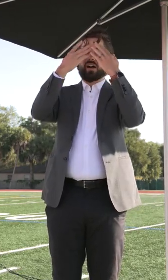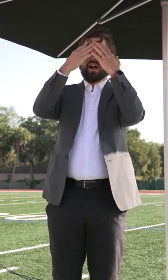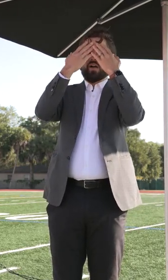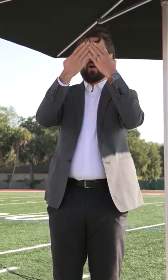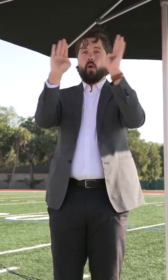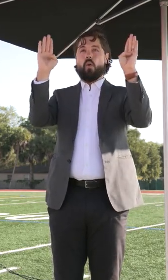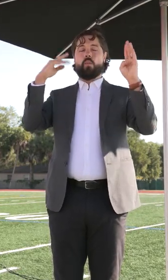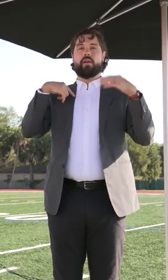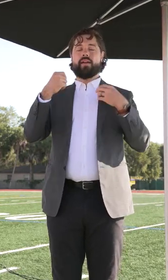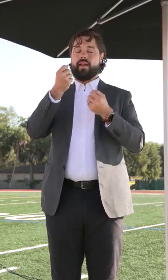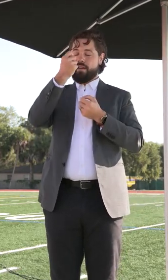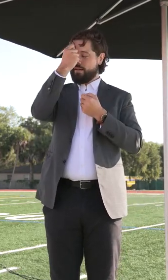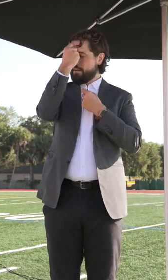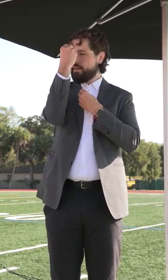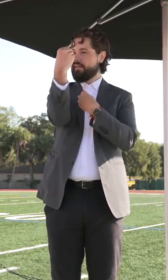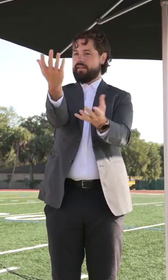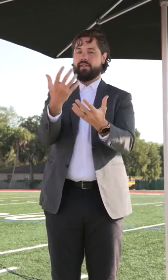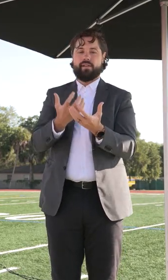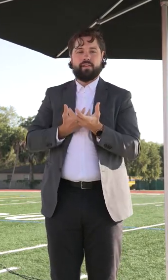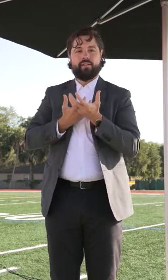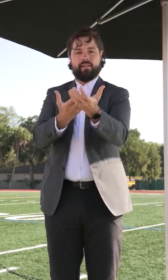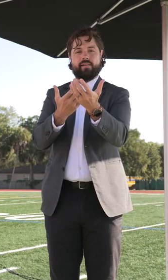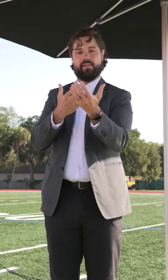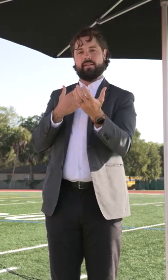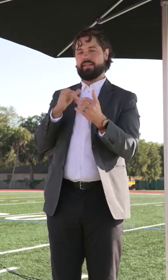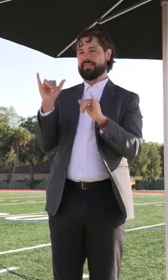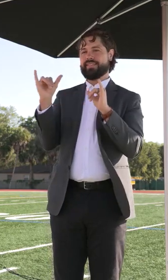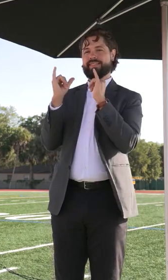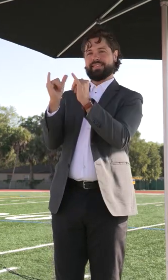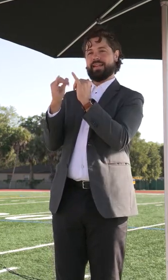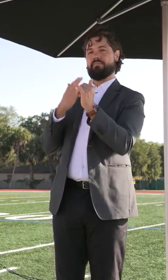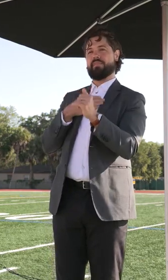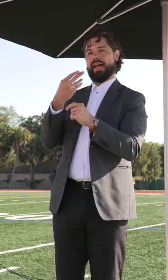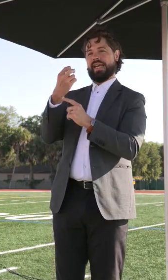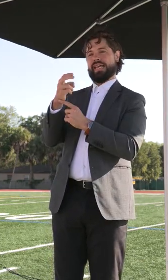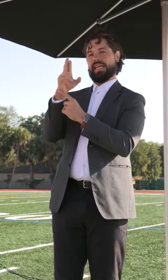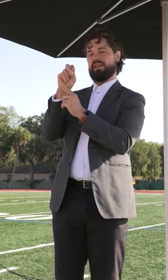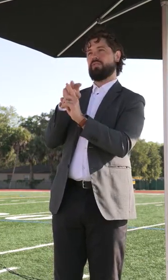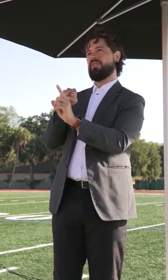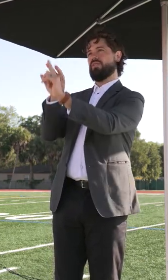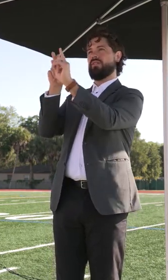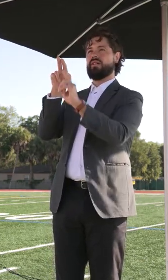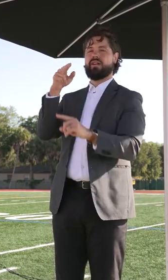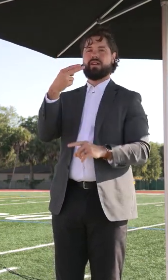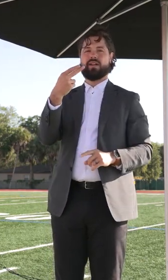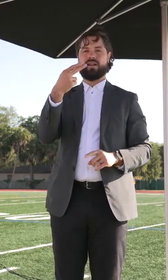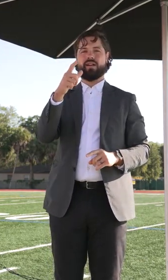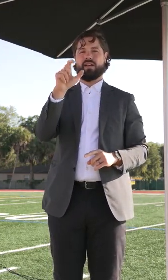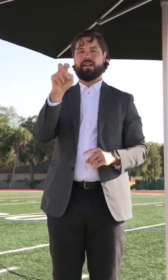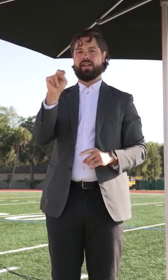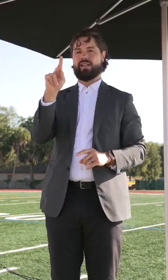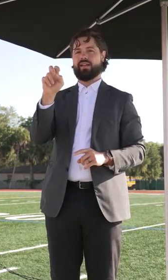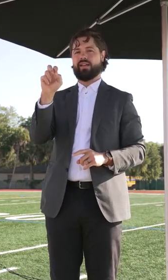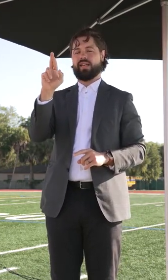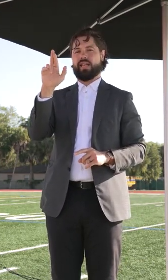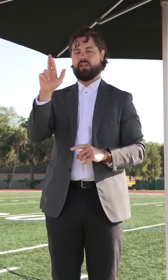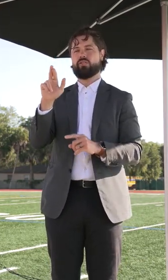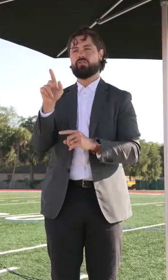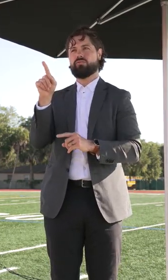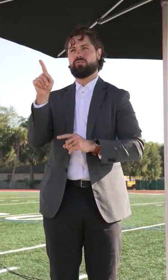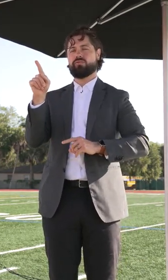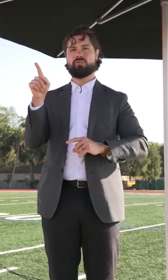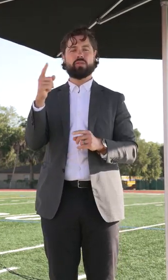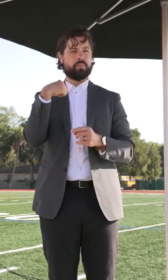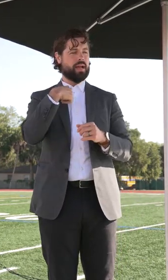be educated, like my hero Helen Keller. My situation may be extreme, but I believe Rollins has shown all of us